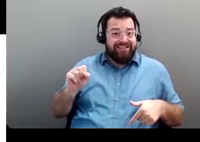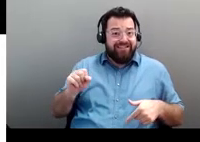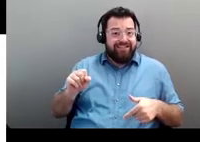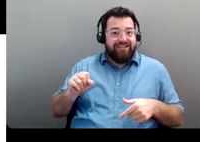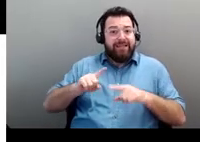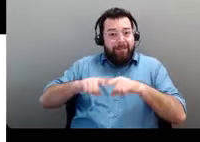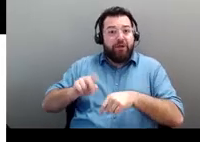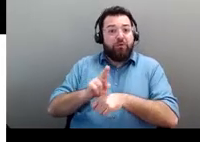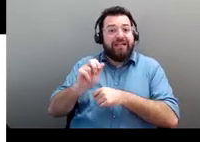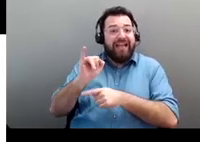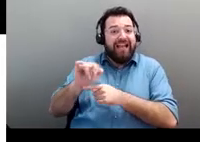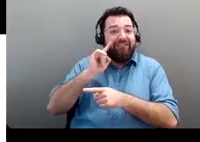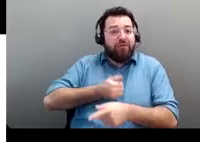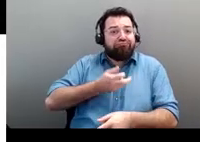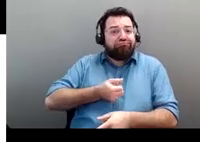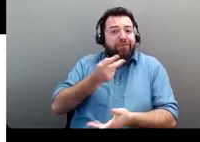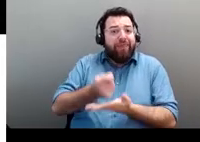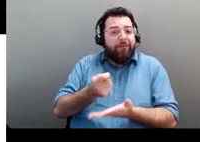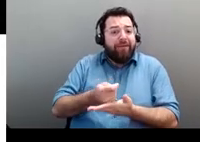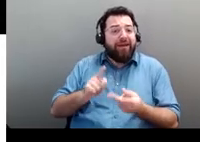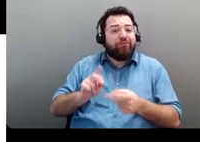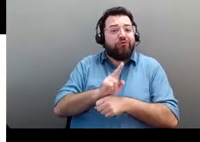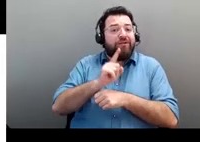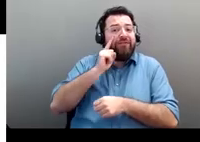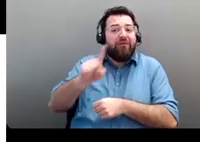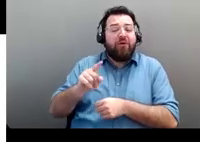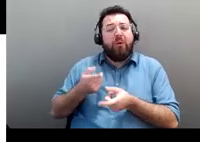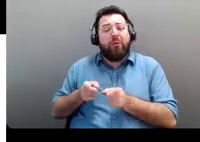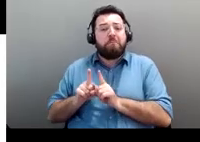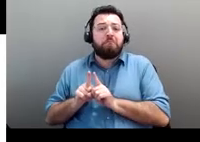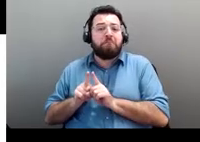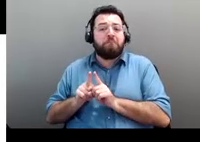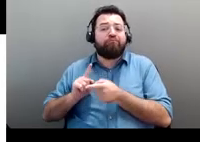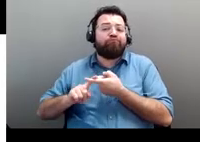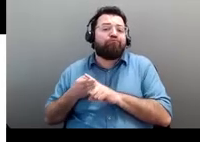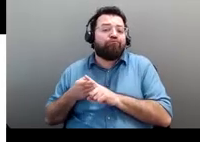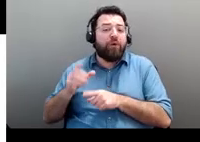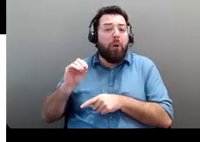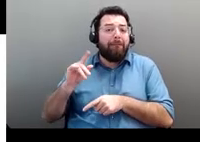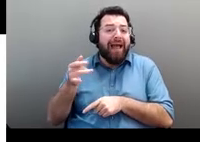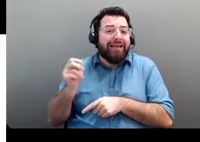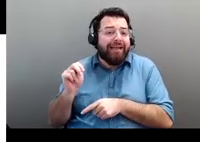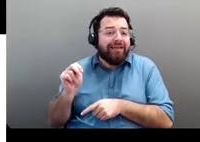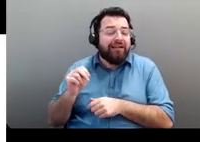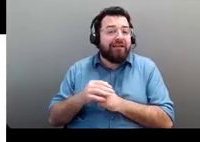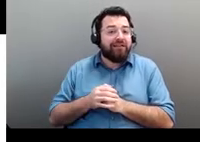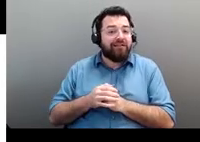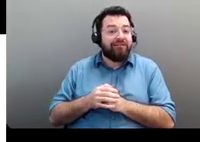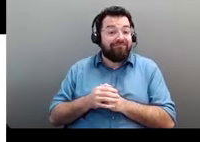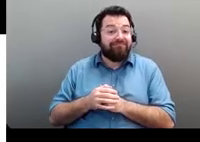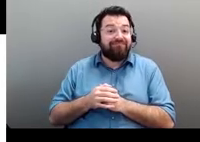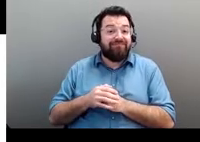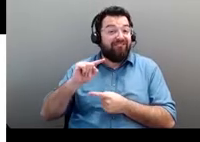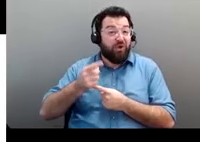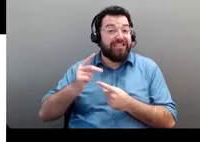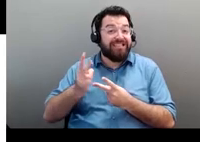2004. AI generation was the most use of AI, and therapy and companionship was the second.